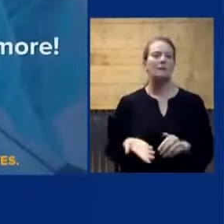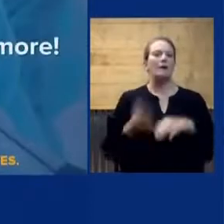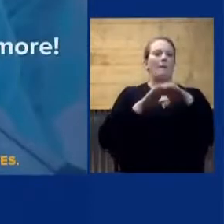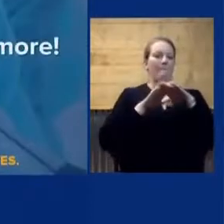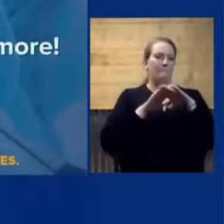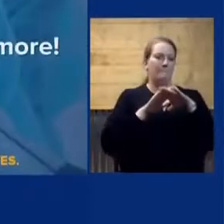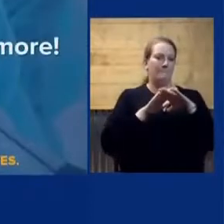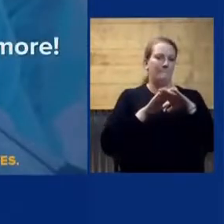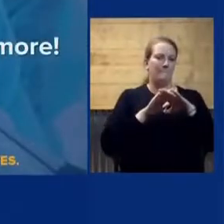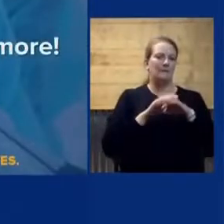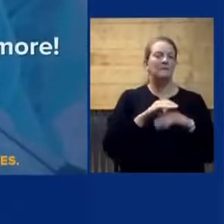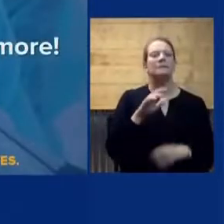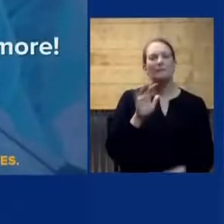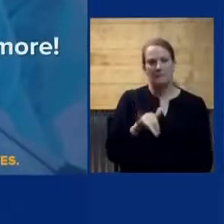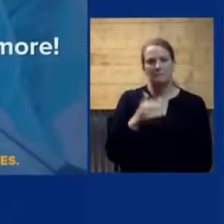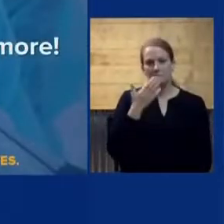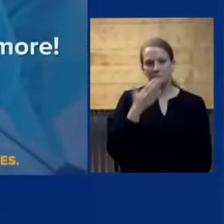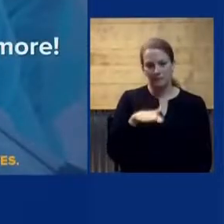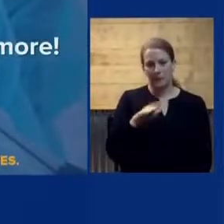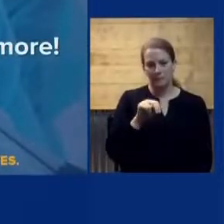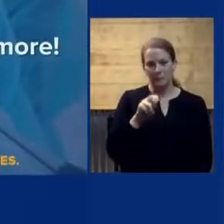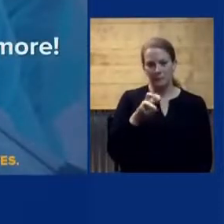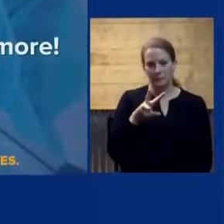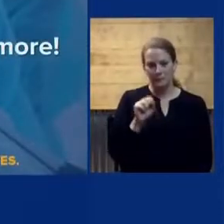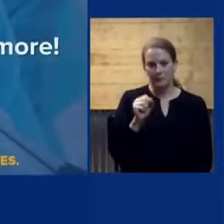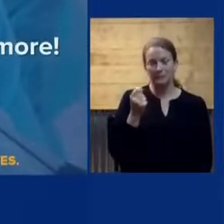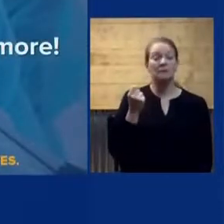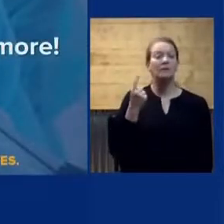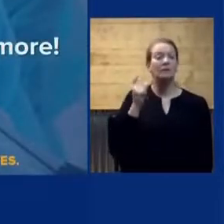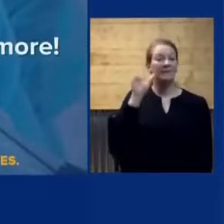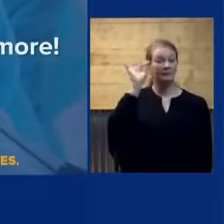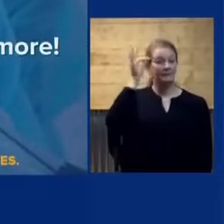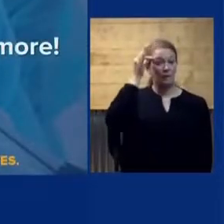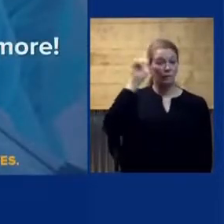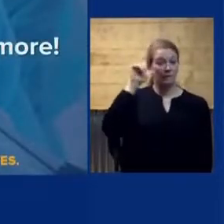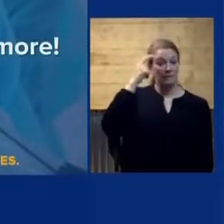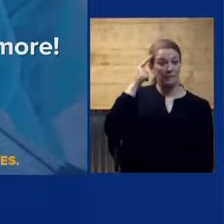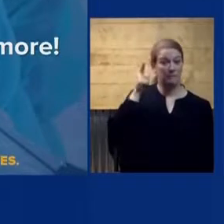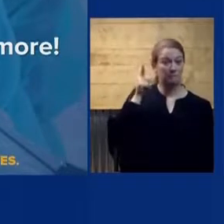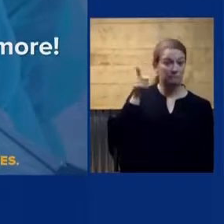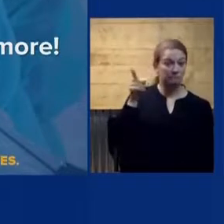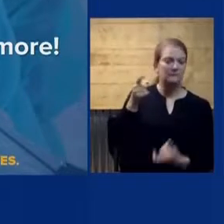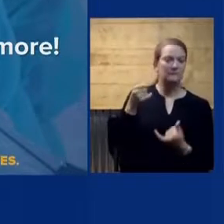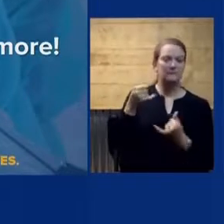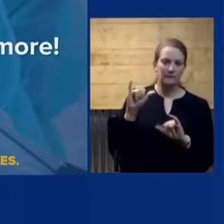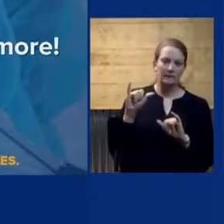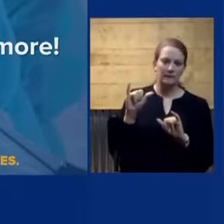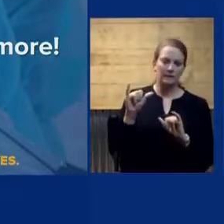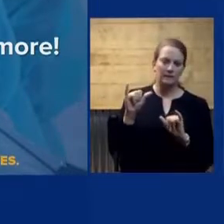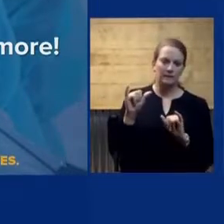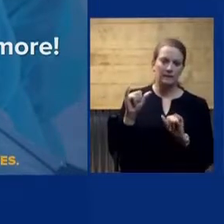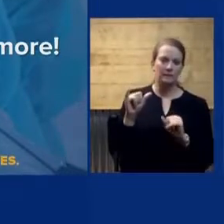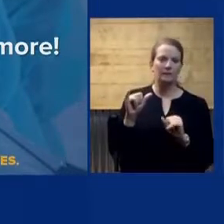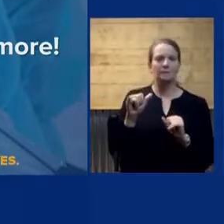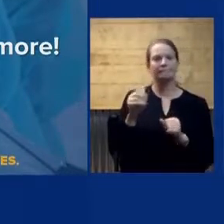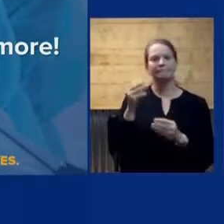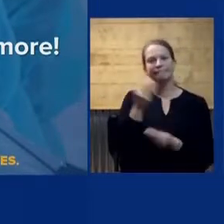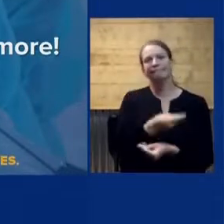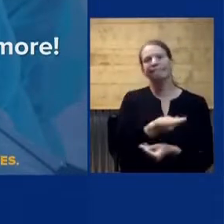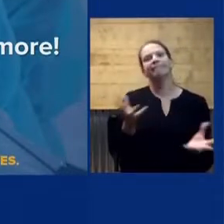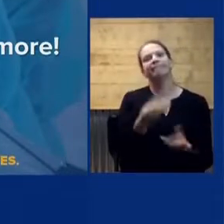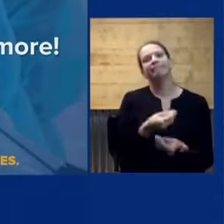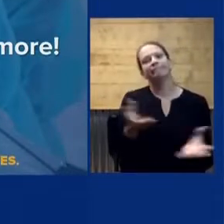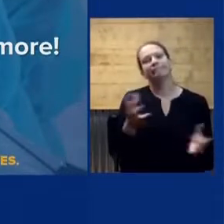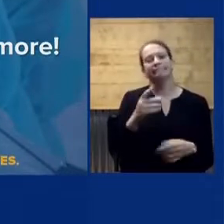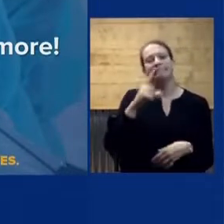That is the bad news. Now, the federal government still insists on perpetuating myths,